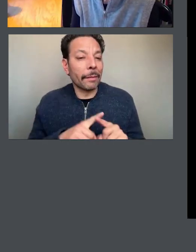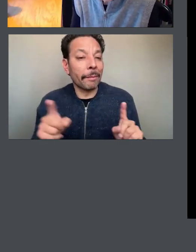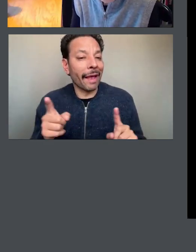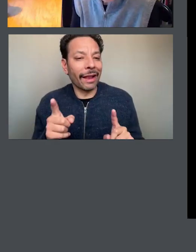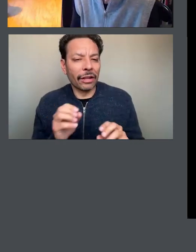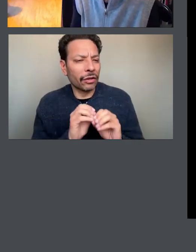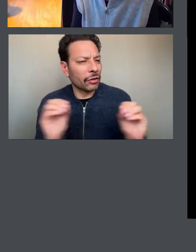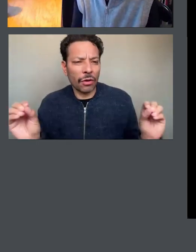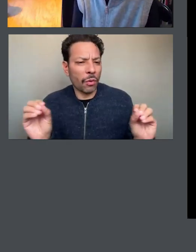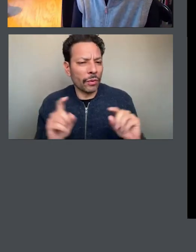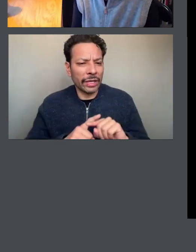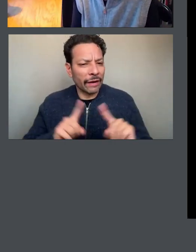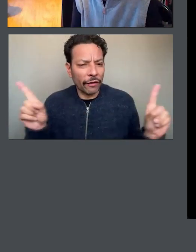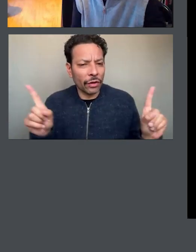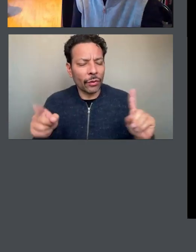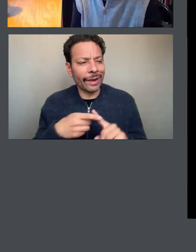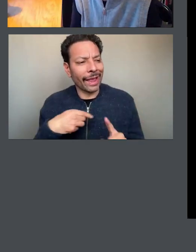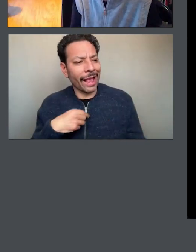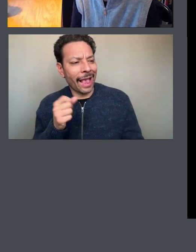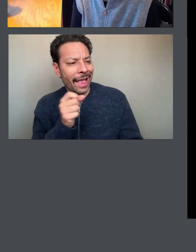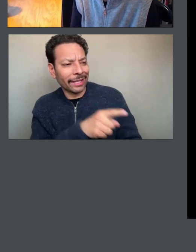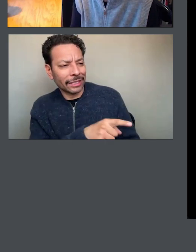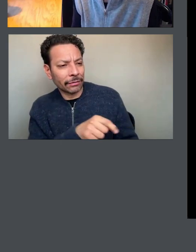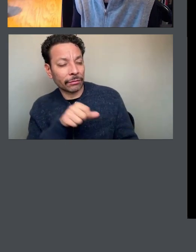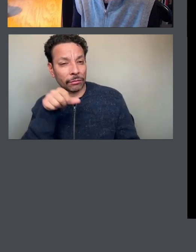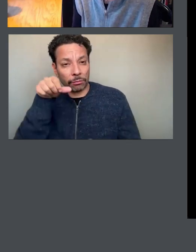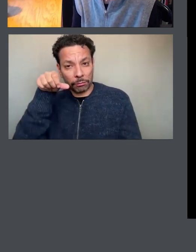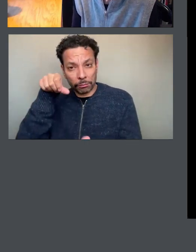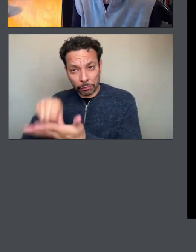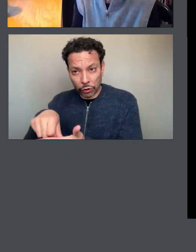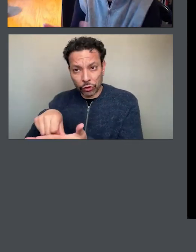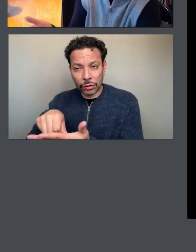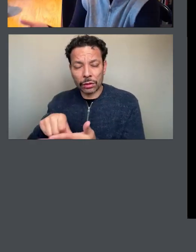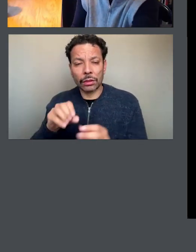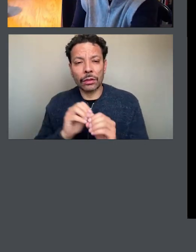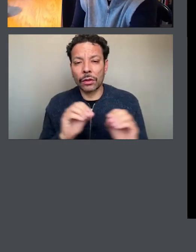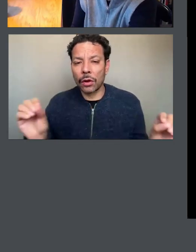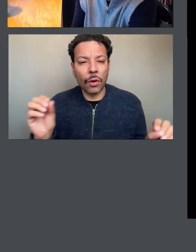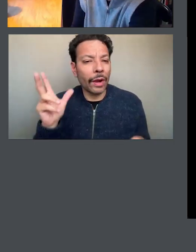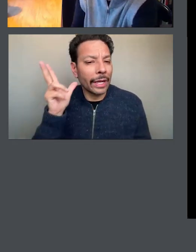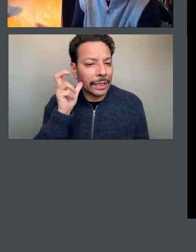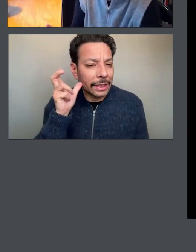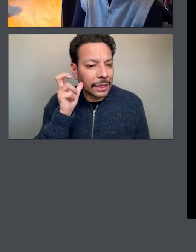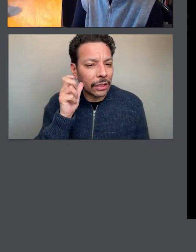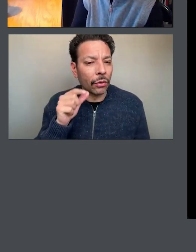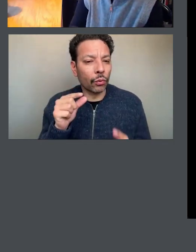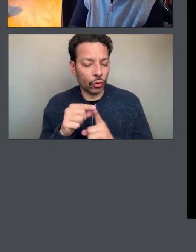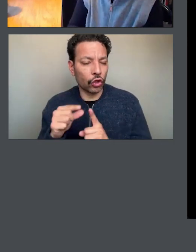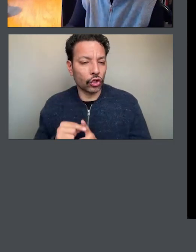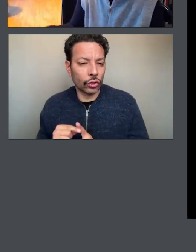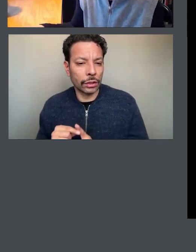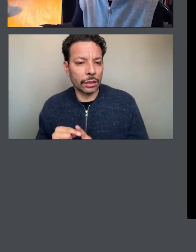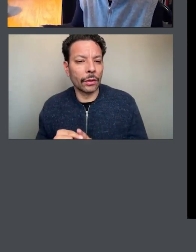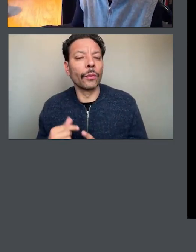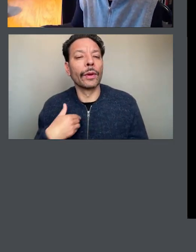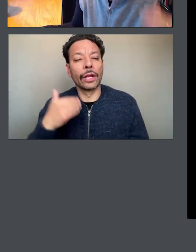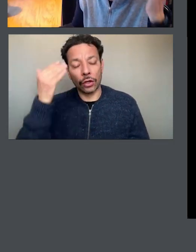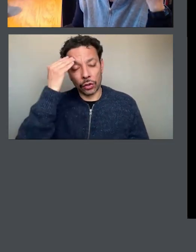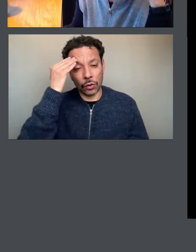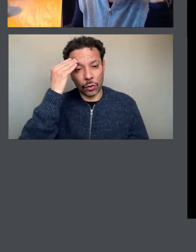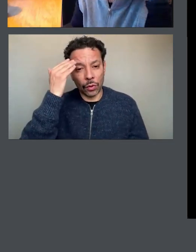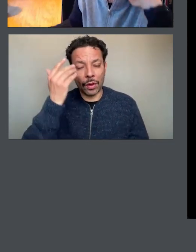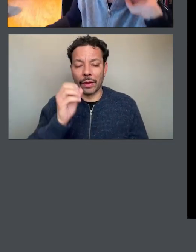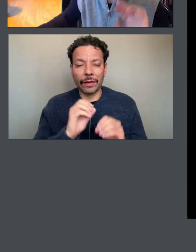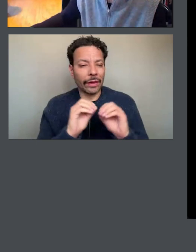no difference when we asked them to just push a button and not listen to the words. So we know that there was nothing